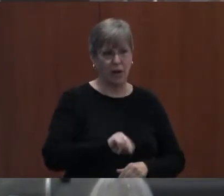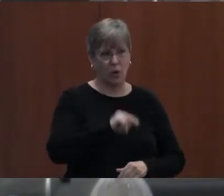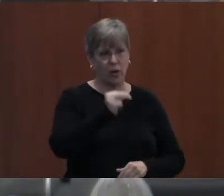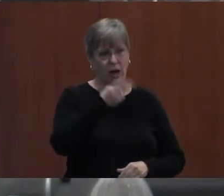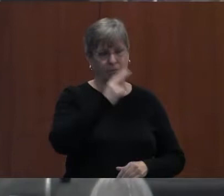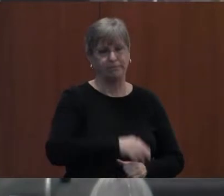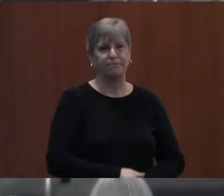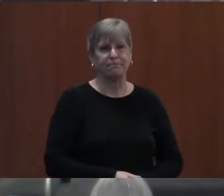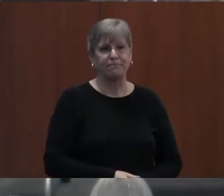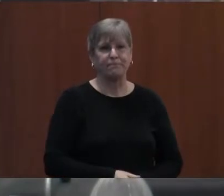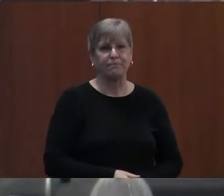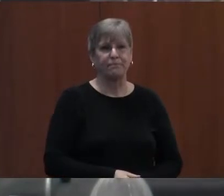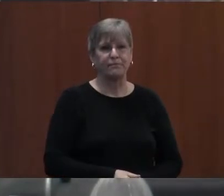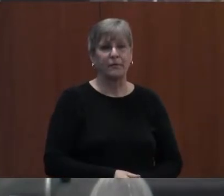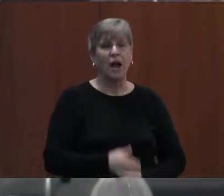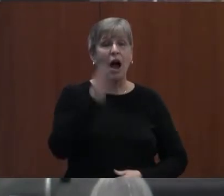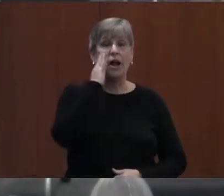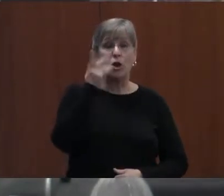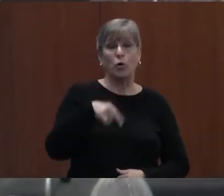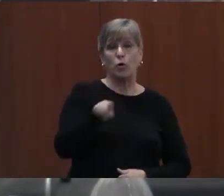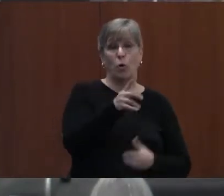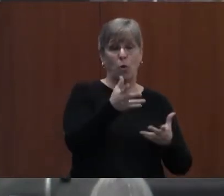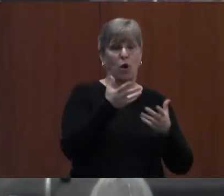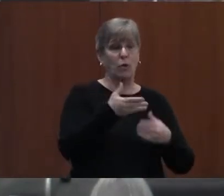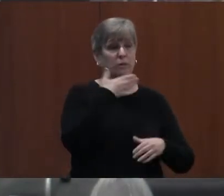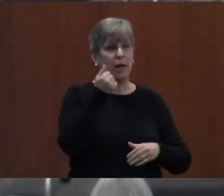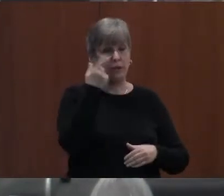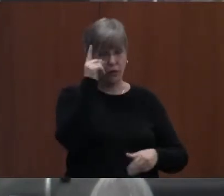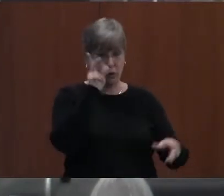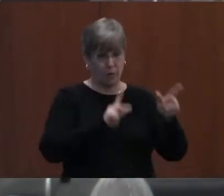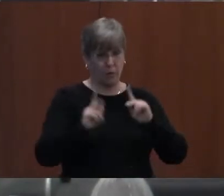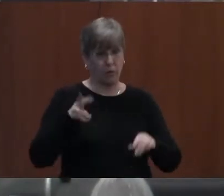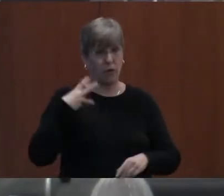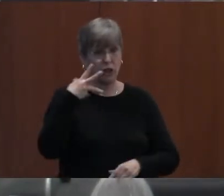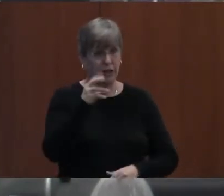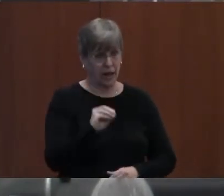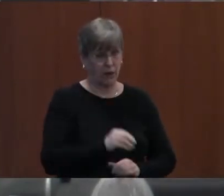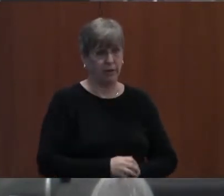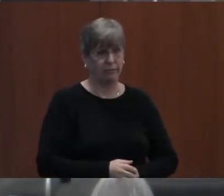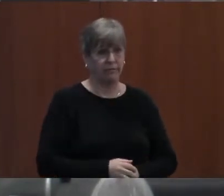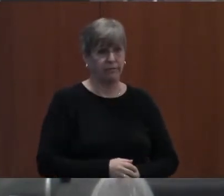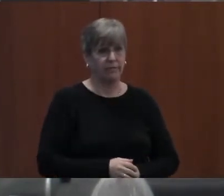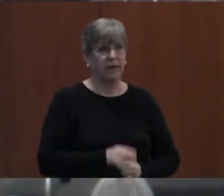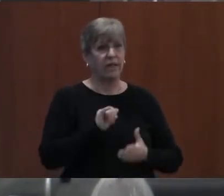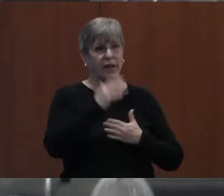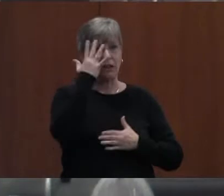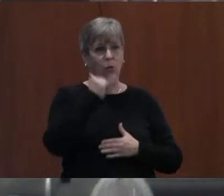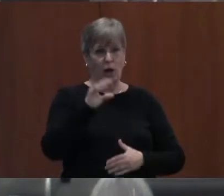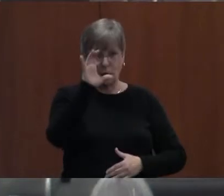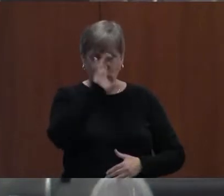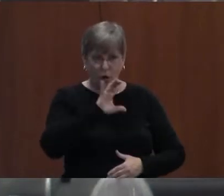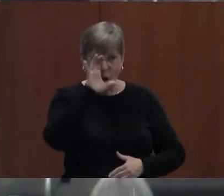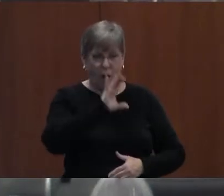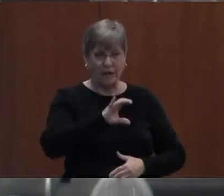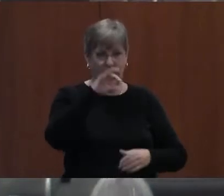North. I know you all want what is best for the citizens of Washington County. It's why you sought these elected positions, because